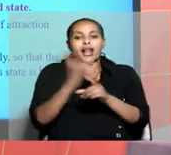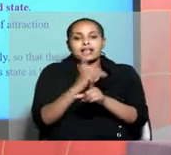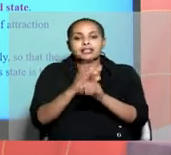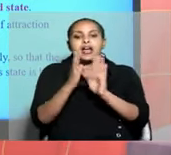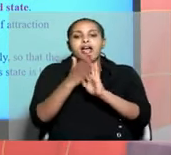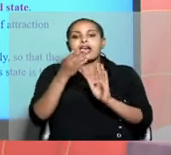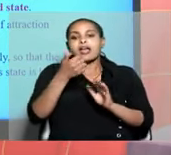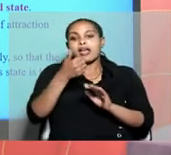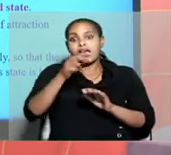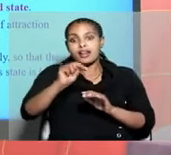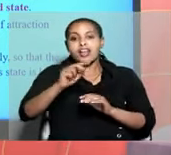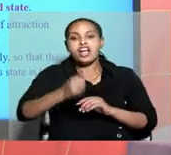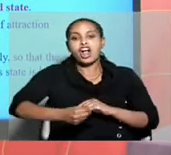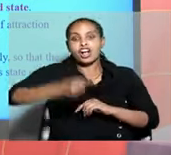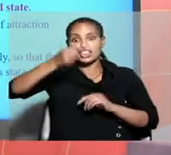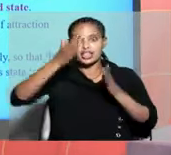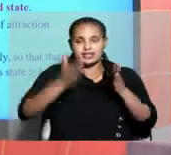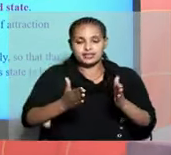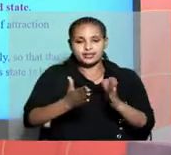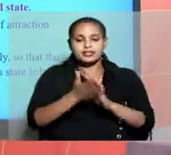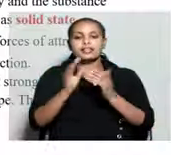in gaseous state.